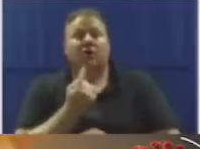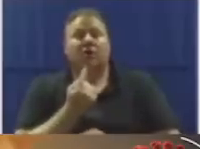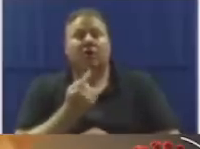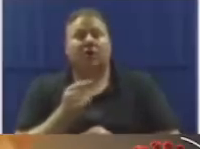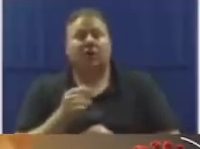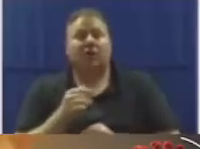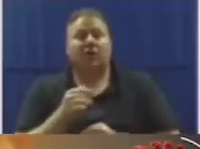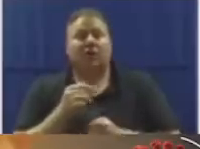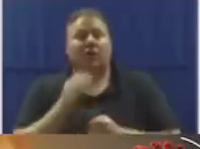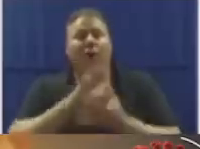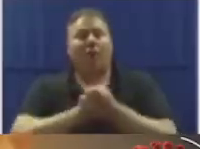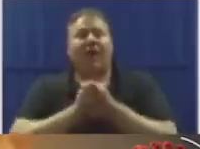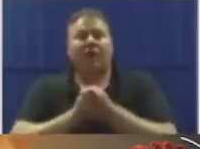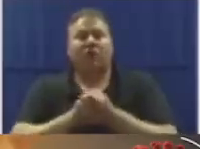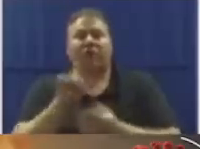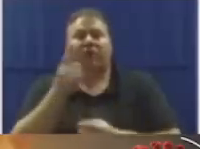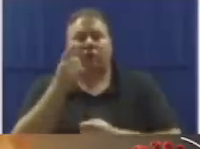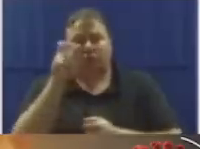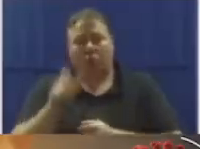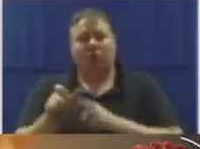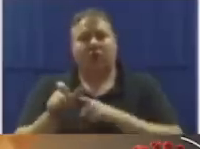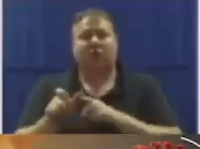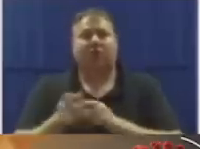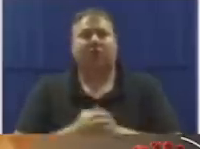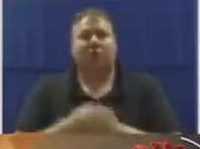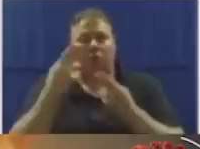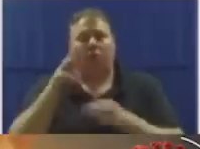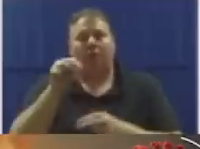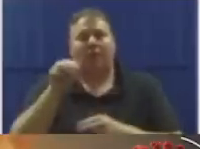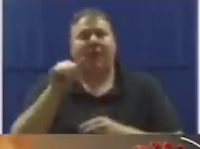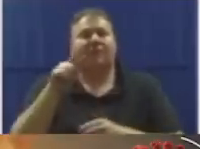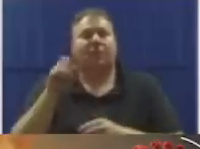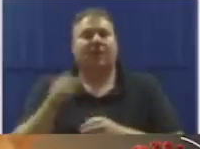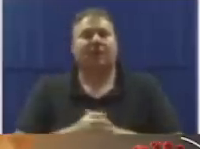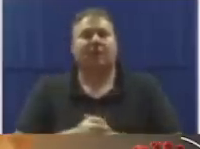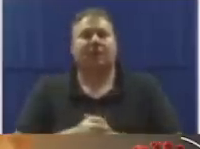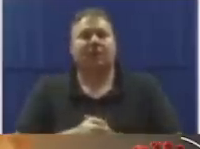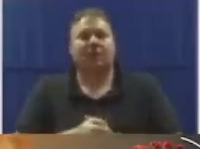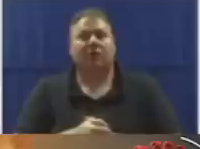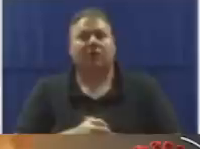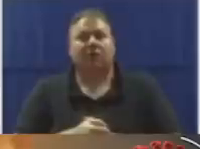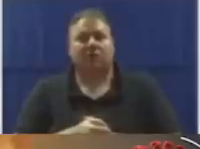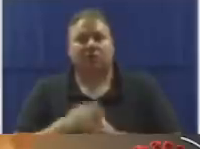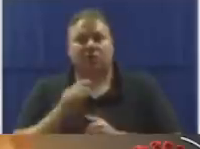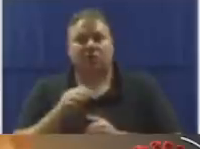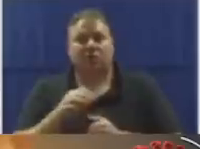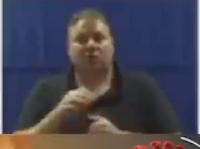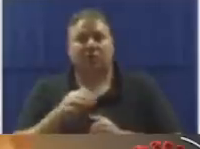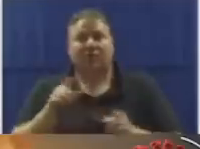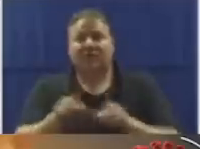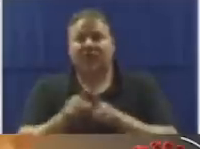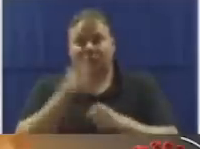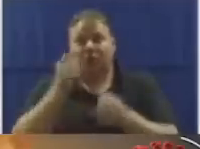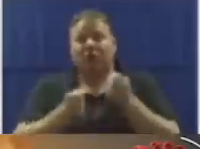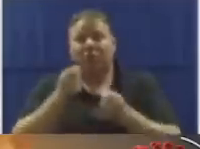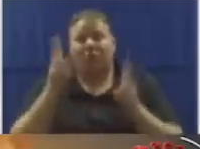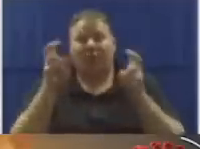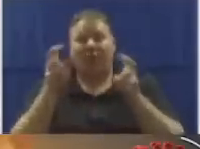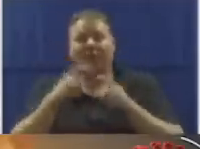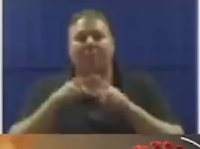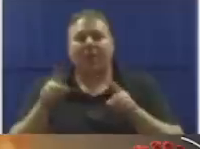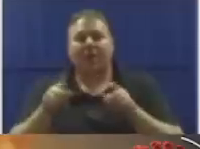citizen? And I'm very glad that the Honorable Majudina quoted from that same judgment, but she left out the most important part, which is at the